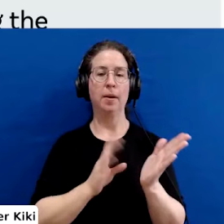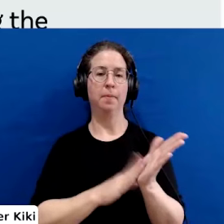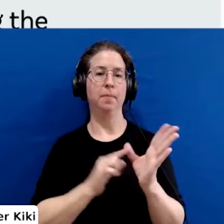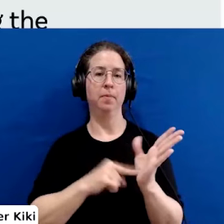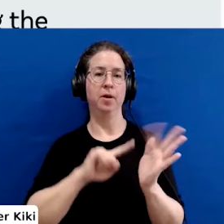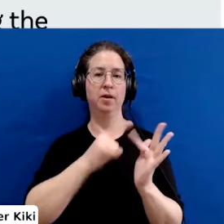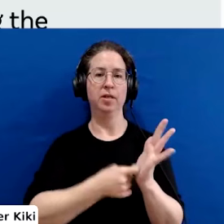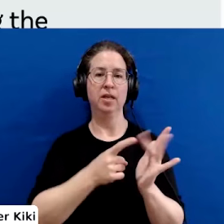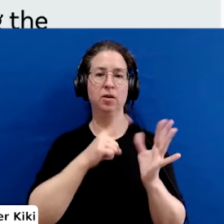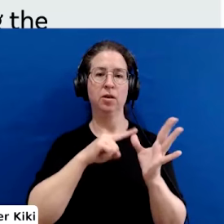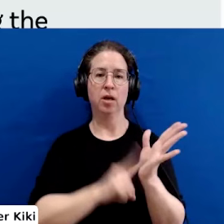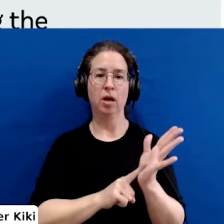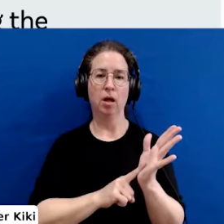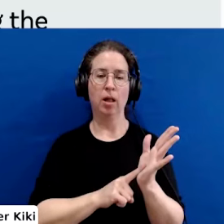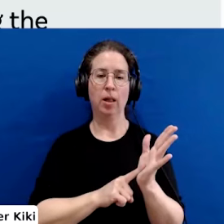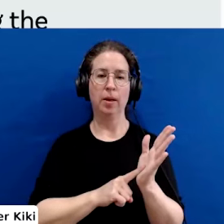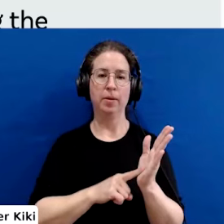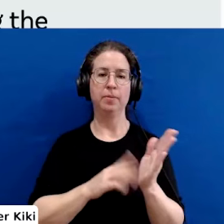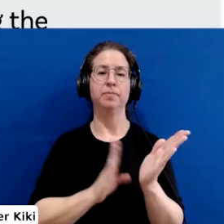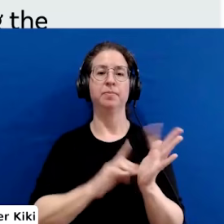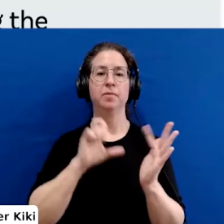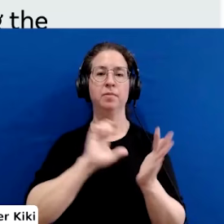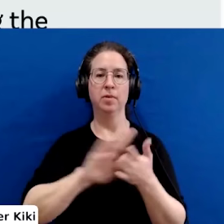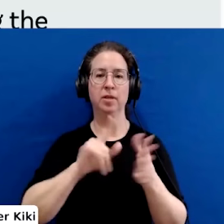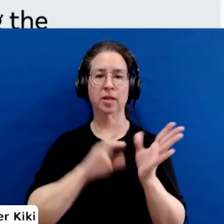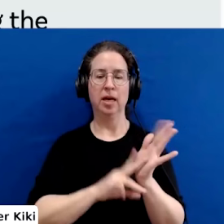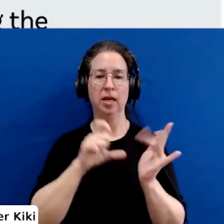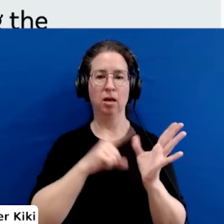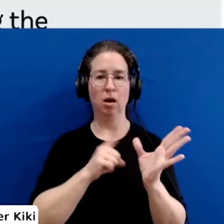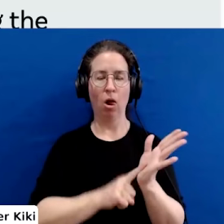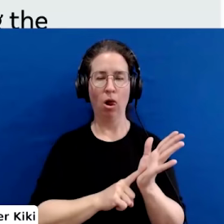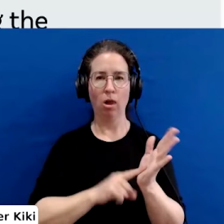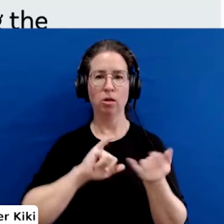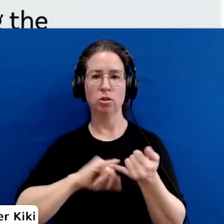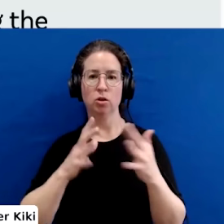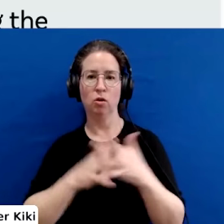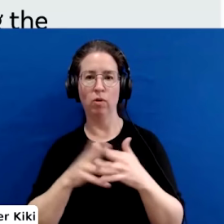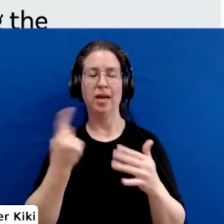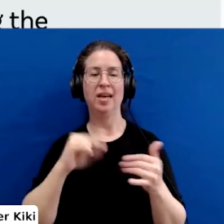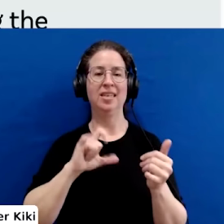electrical engineering. And in mathematics, all disciplines are eligible.